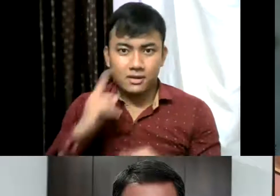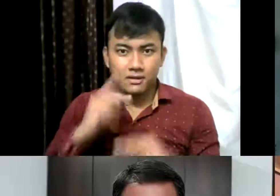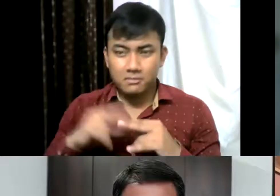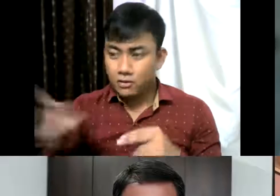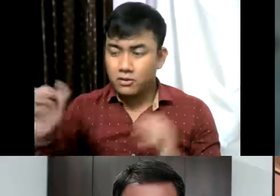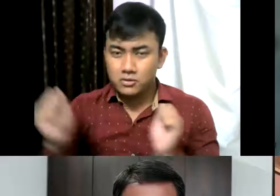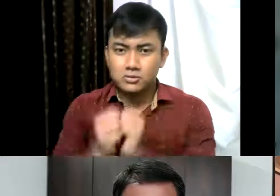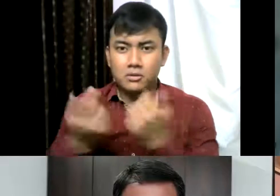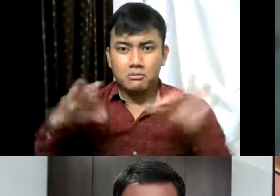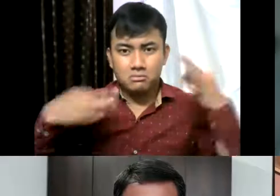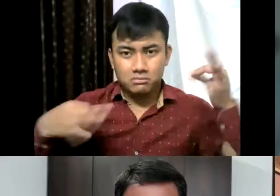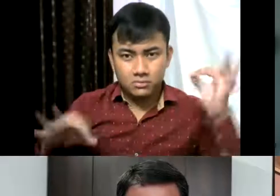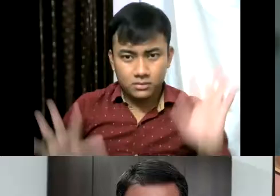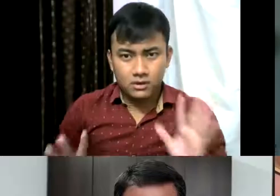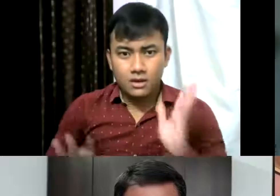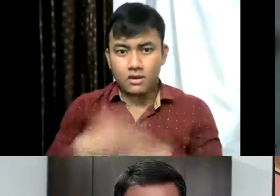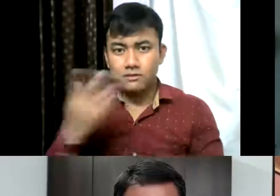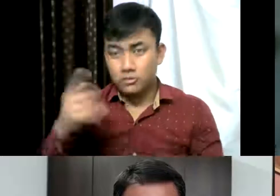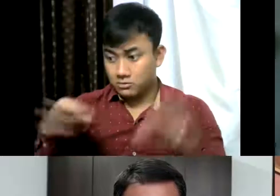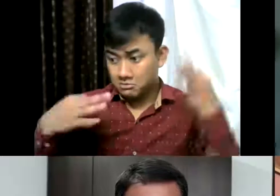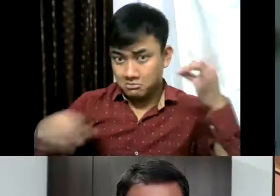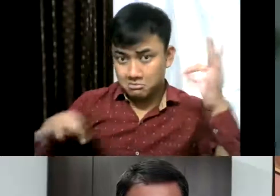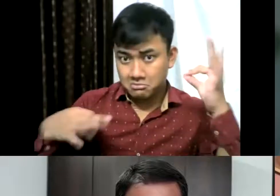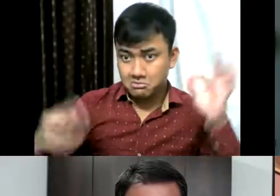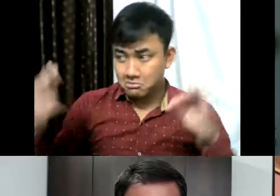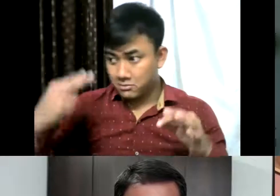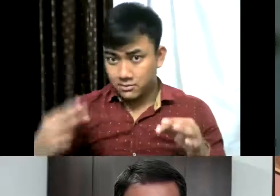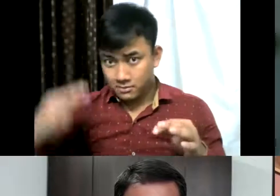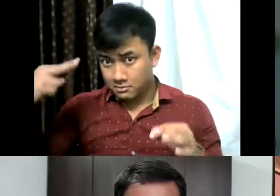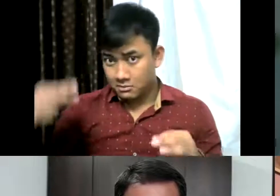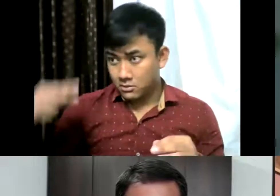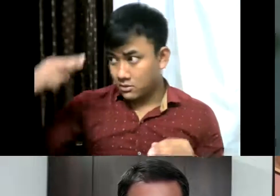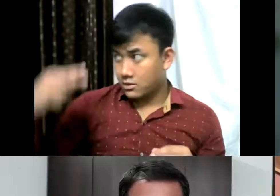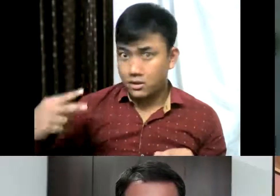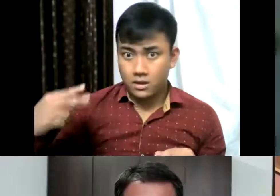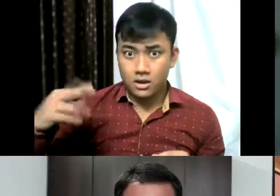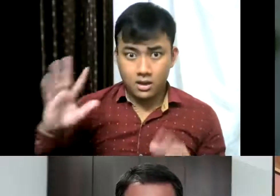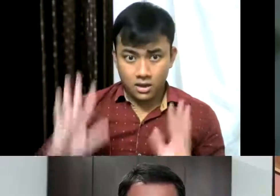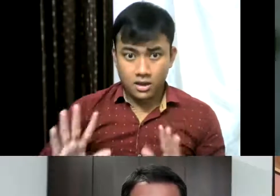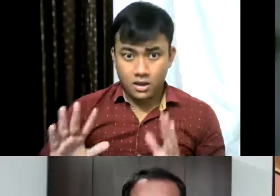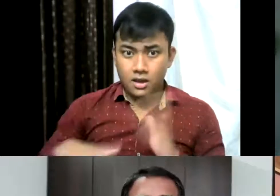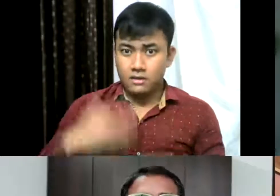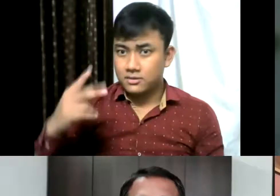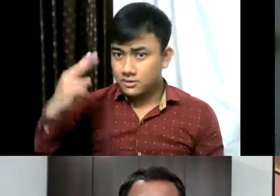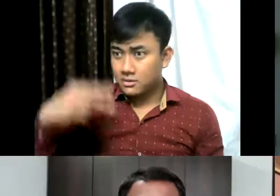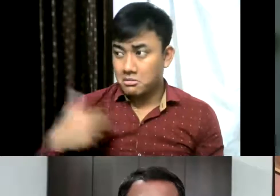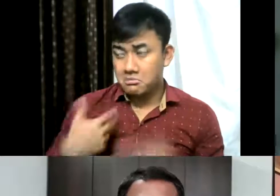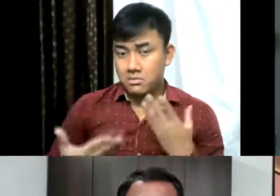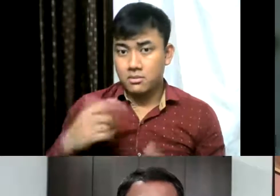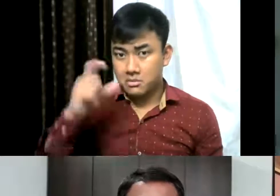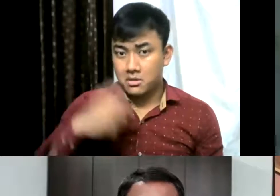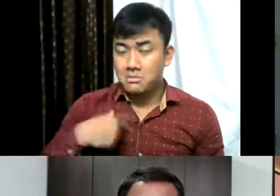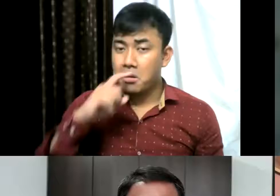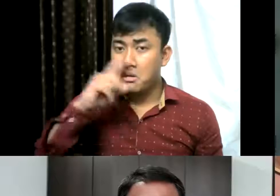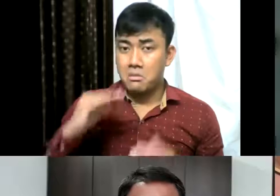to a party and if you're going to see my dance moves and see a bow tie on me and leather boots and imagine that I'm somebody upper caste boy